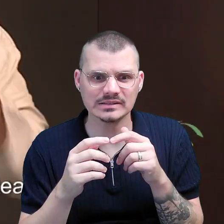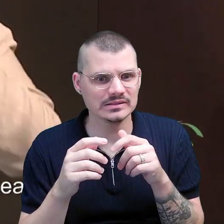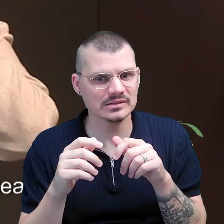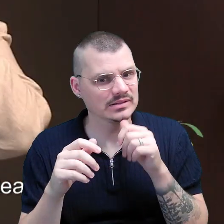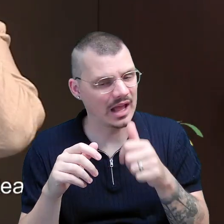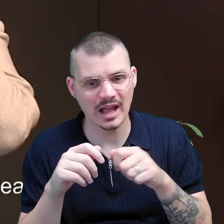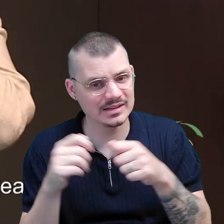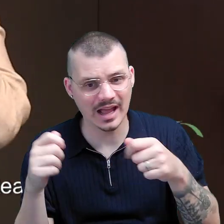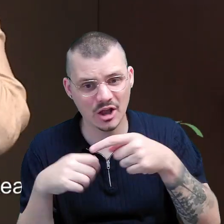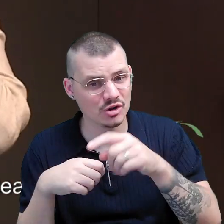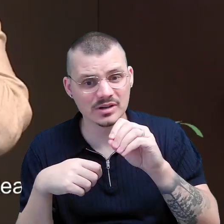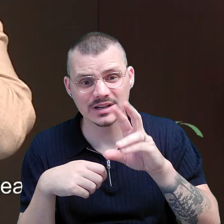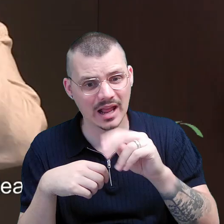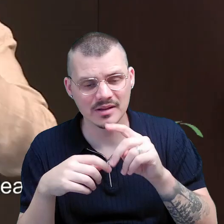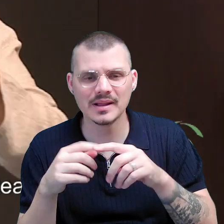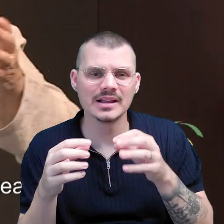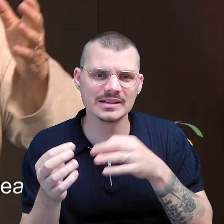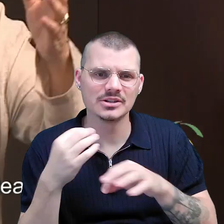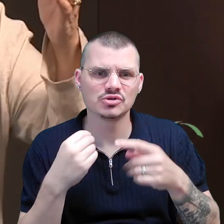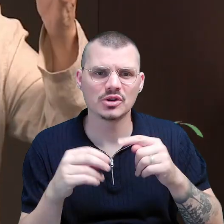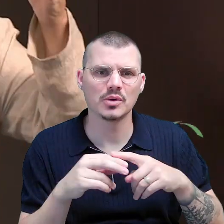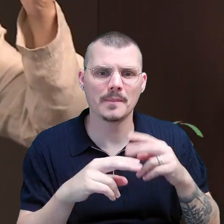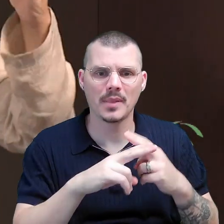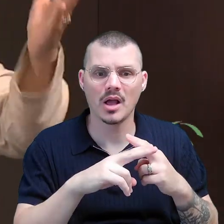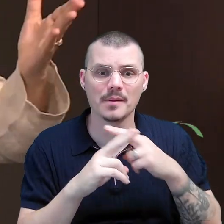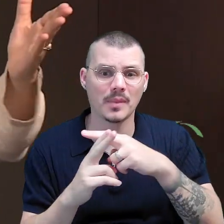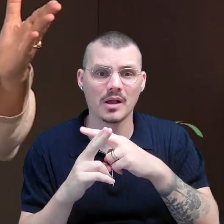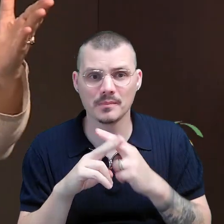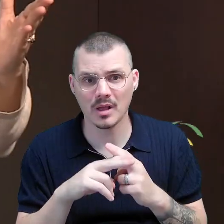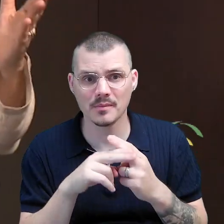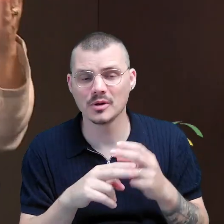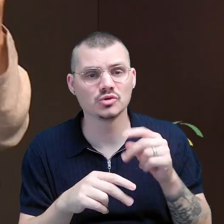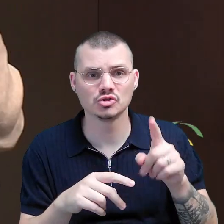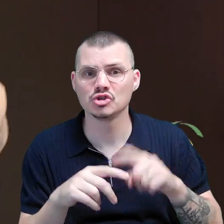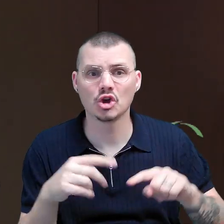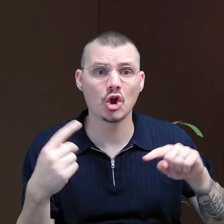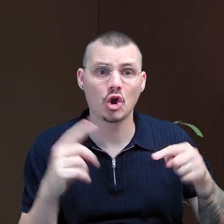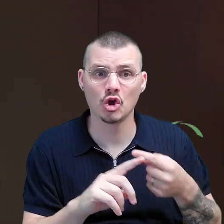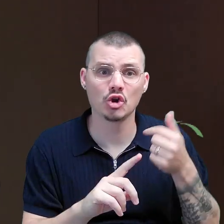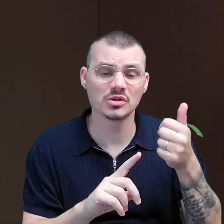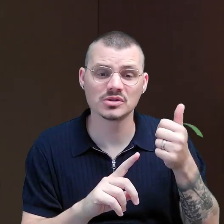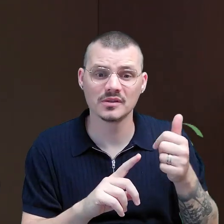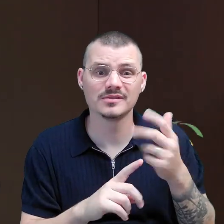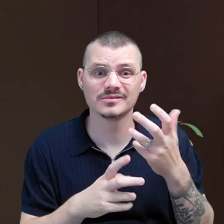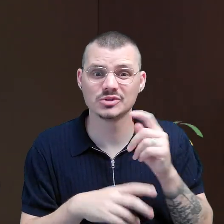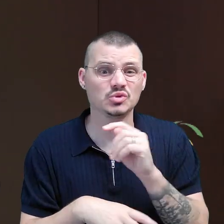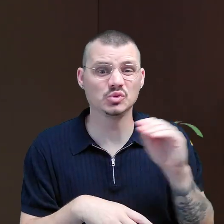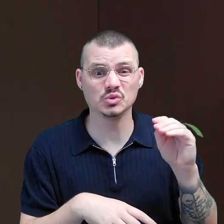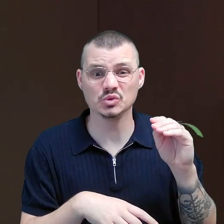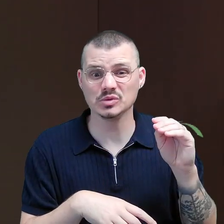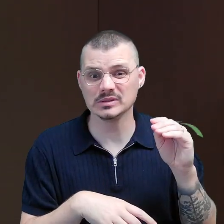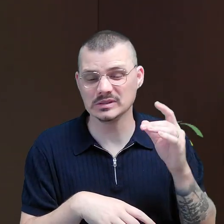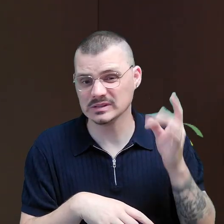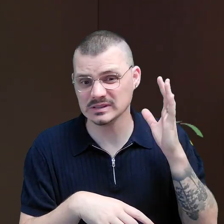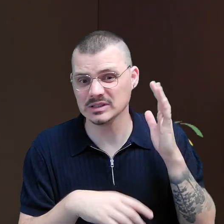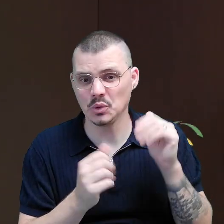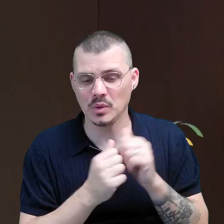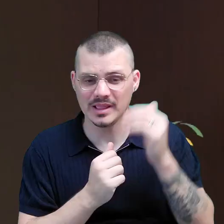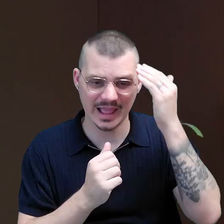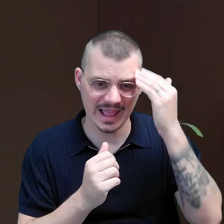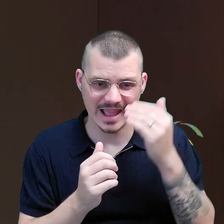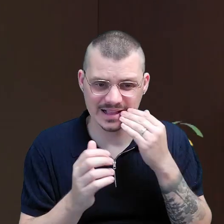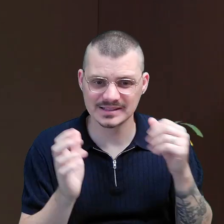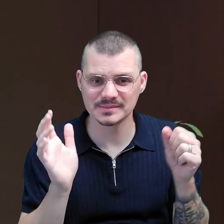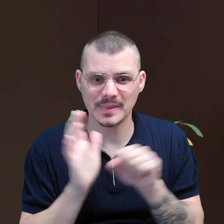to avoid tying her down and instead trying to block so she couldn't hurt herself too badly with these